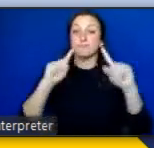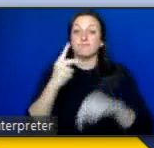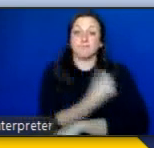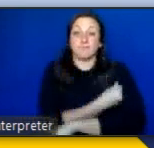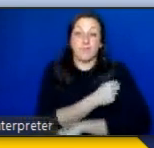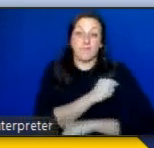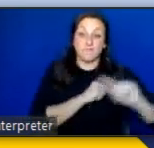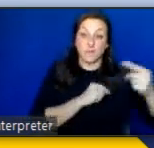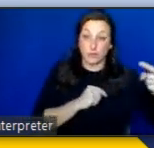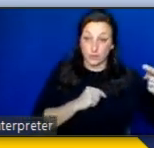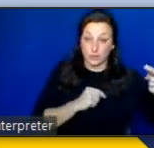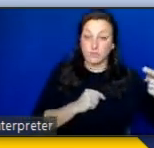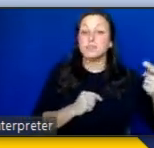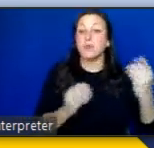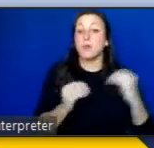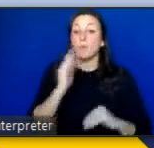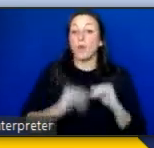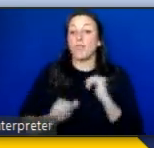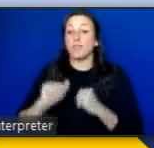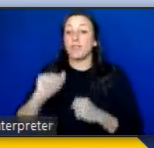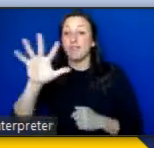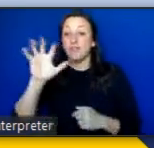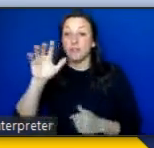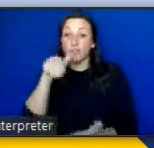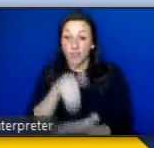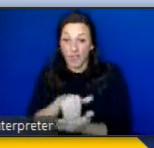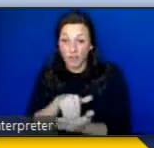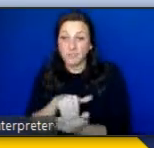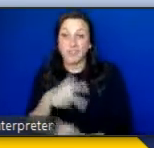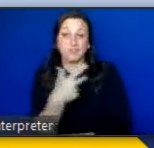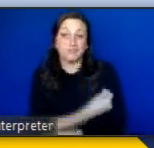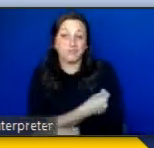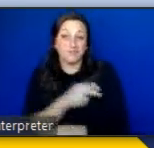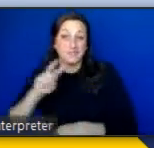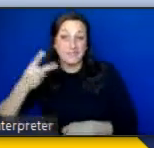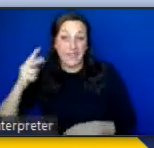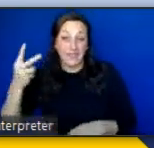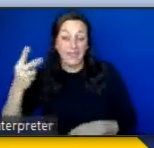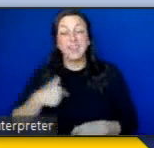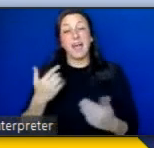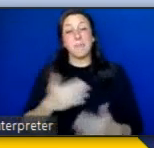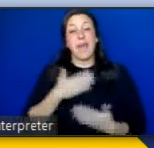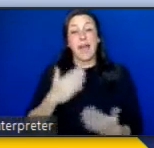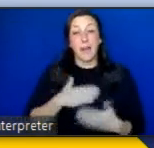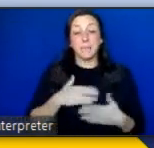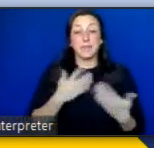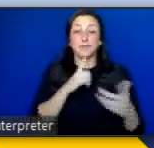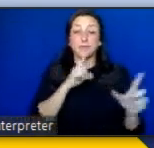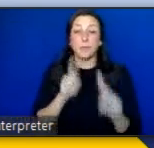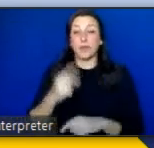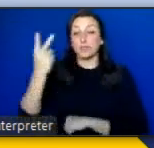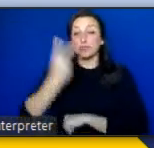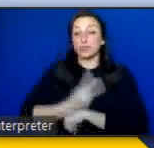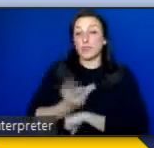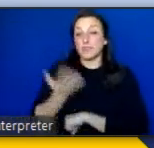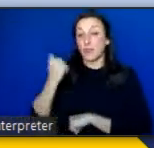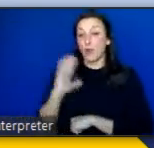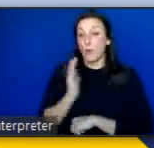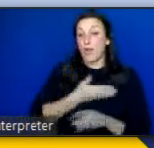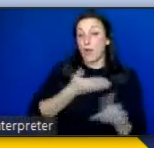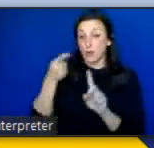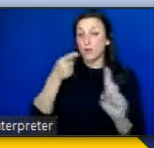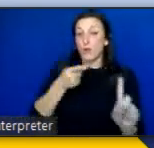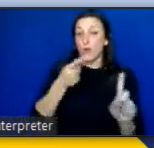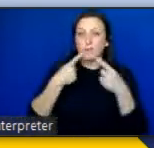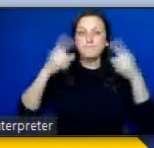have received their second dose. And I'm so happy to report that 2 days ago, we hit our goal